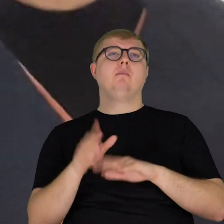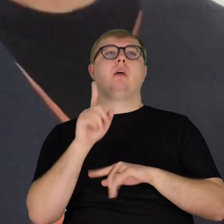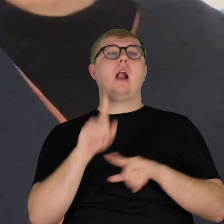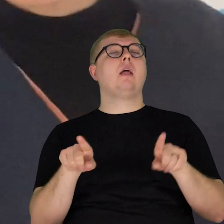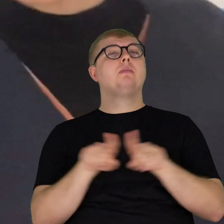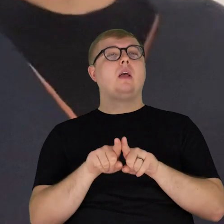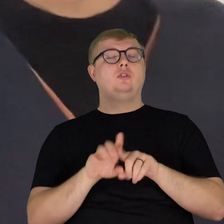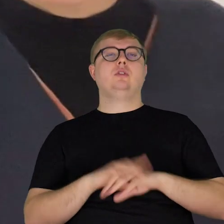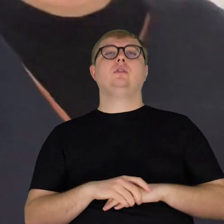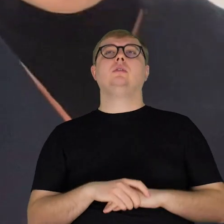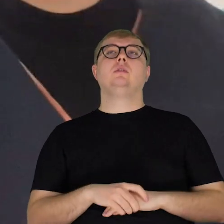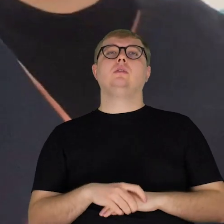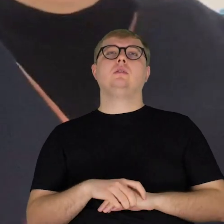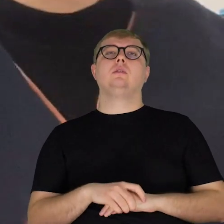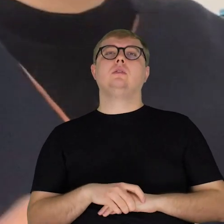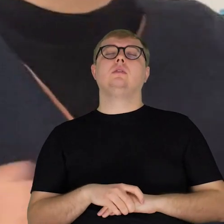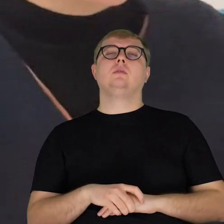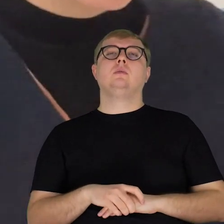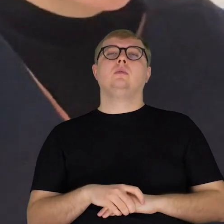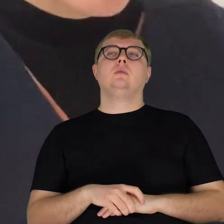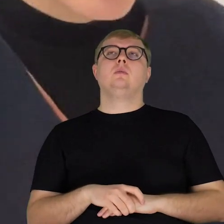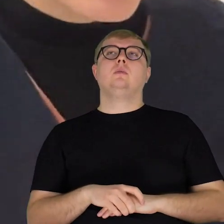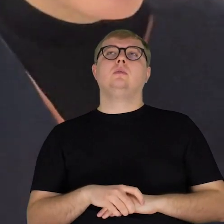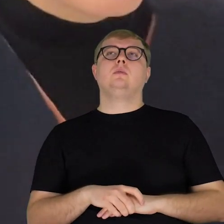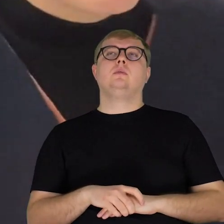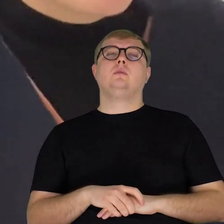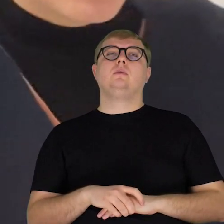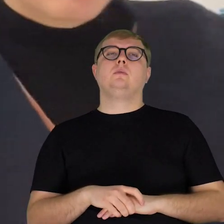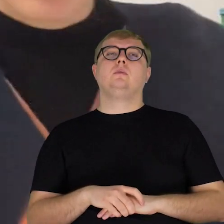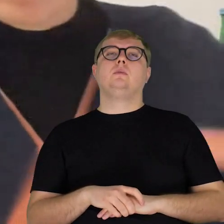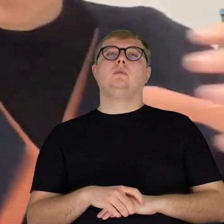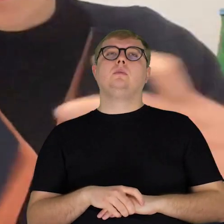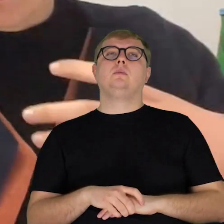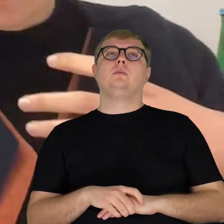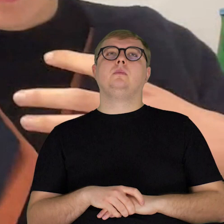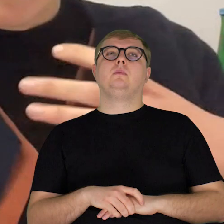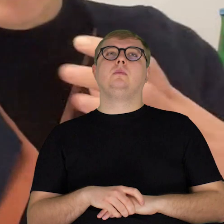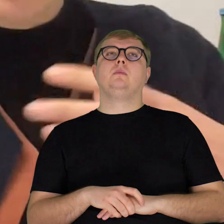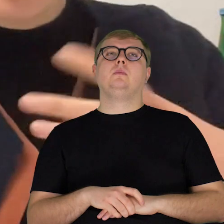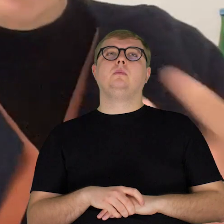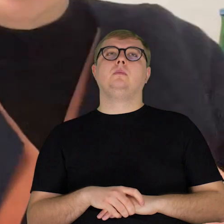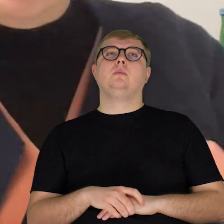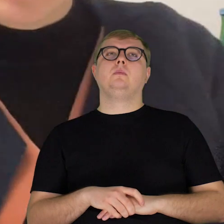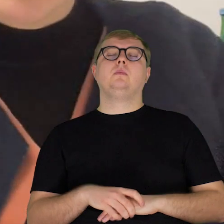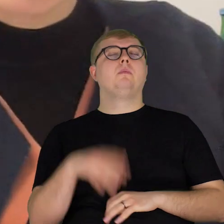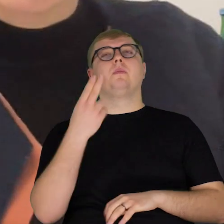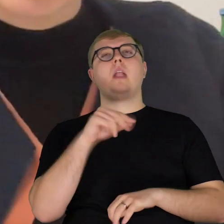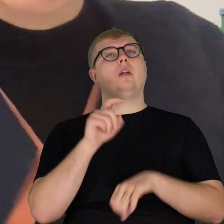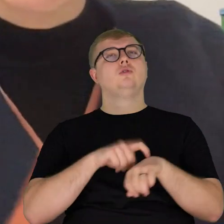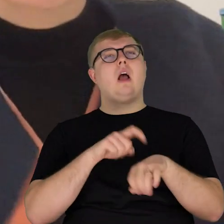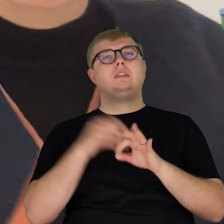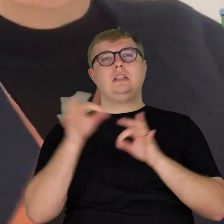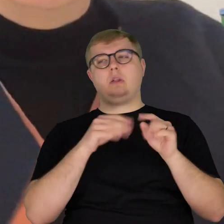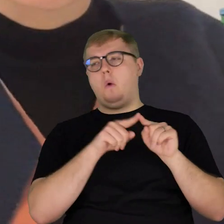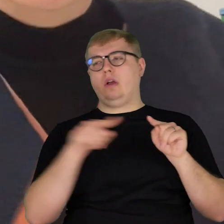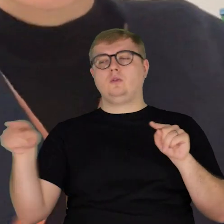not only the historical time, as we could call it, but also some biographical time